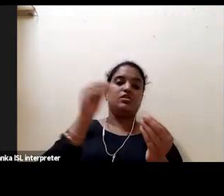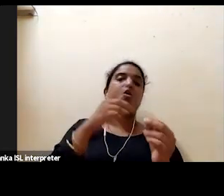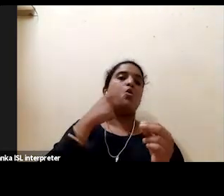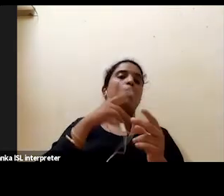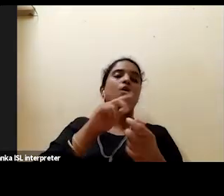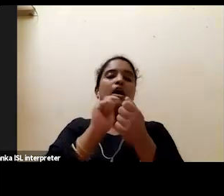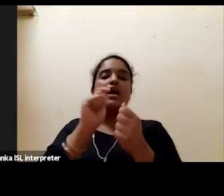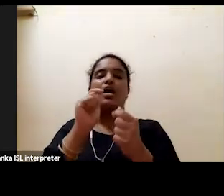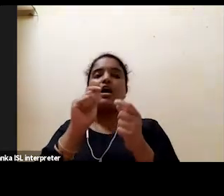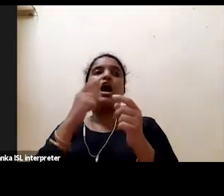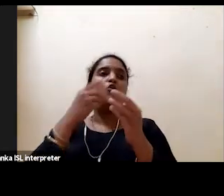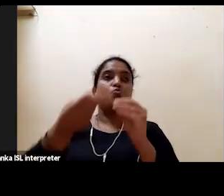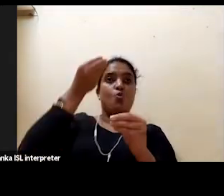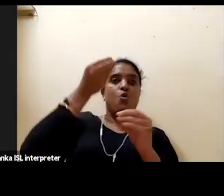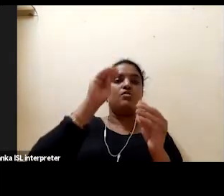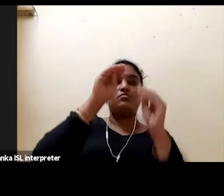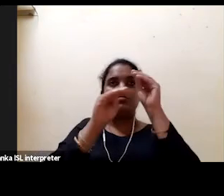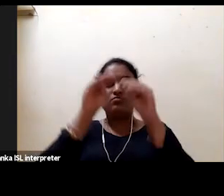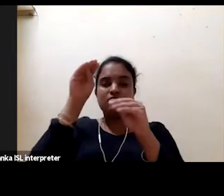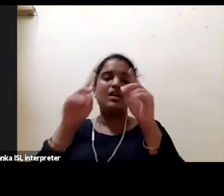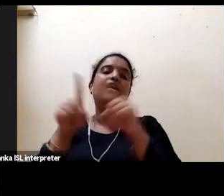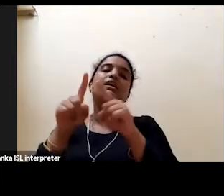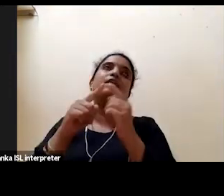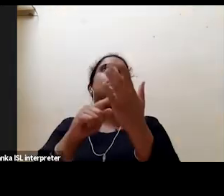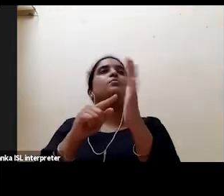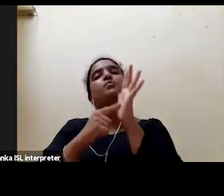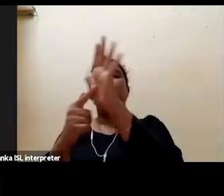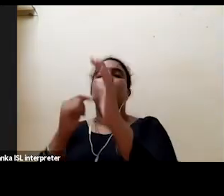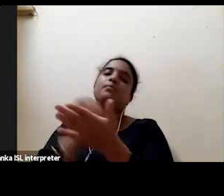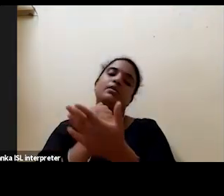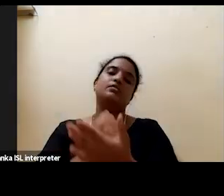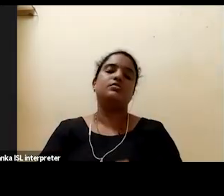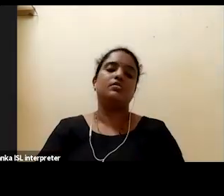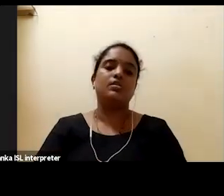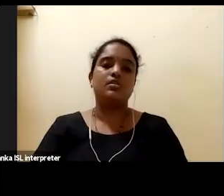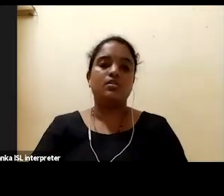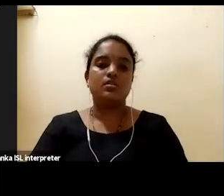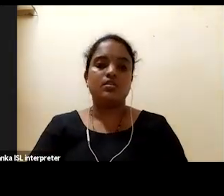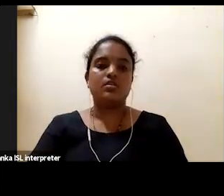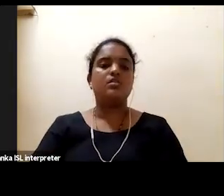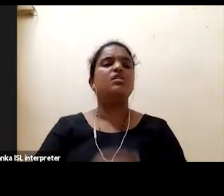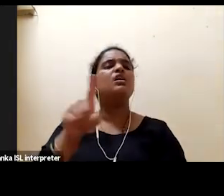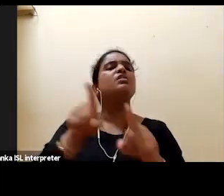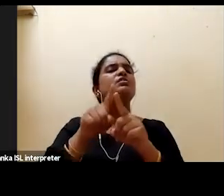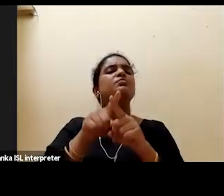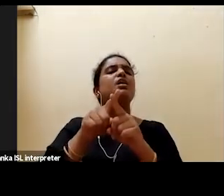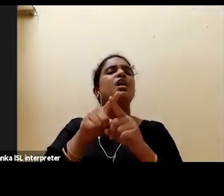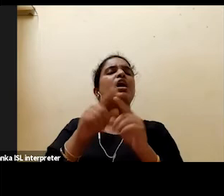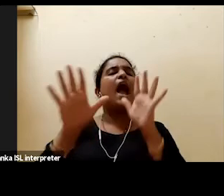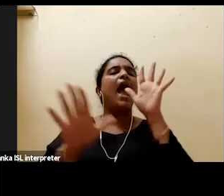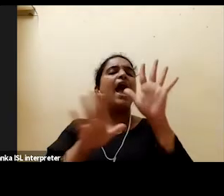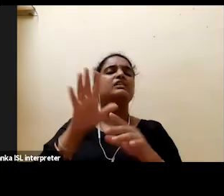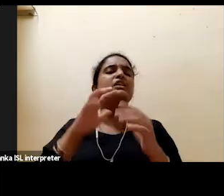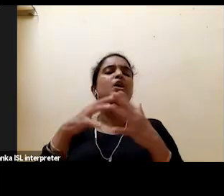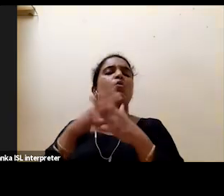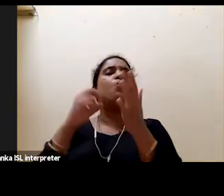or anything, any special mentions. Like I said, use a lot of action words in recipes. Sometimes in the method